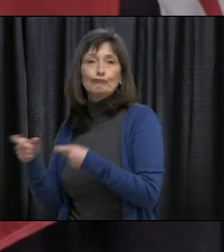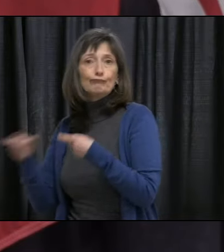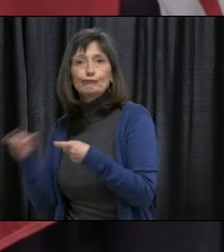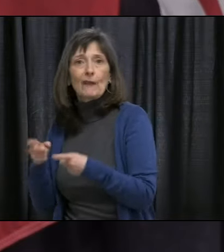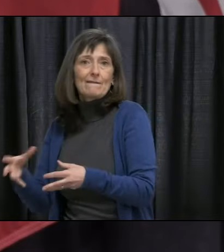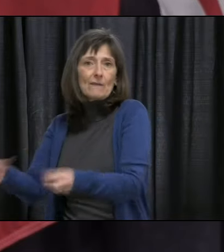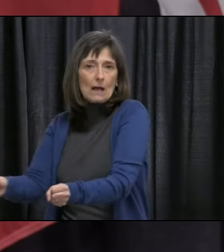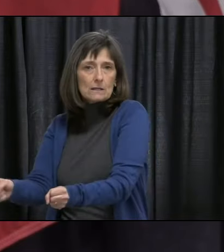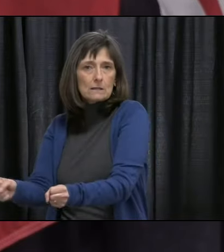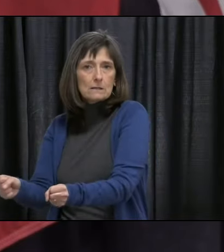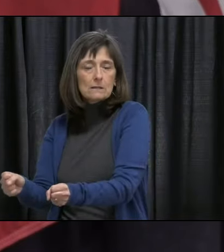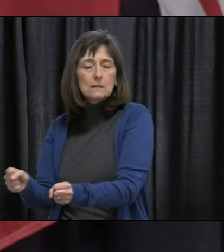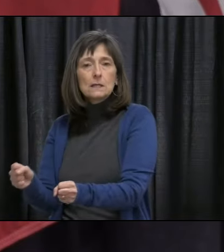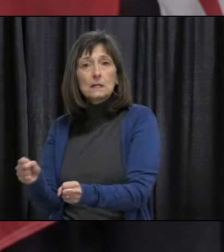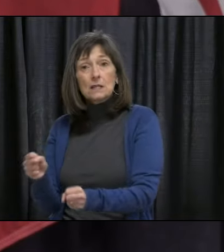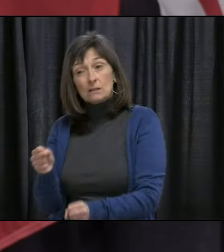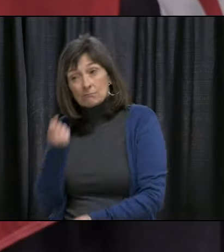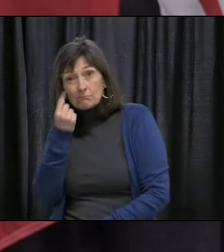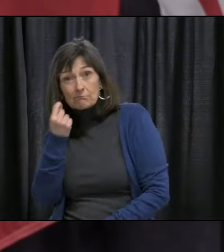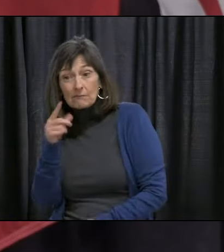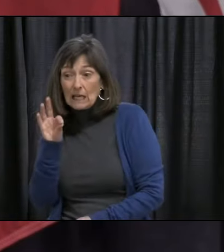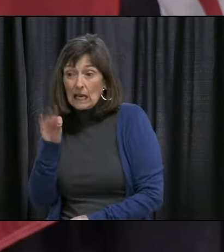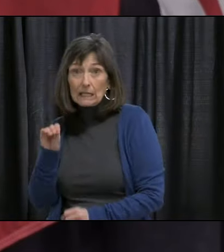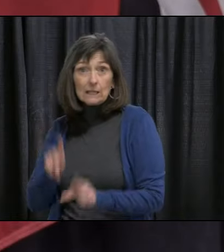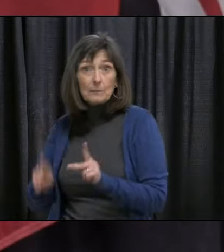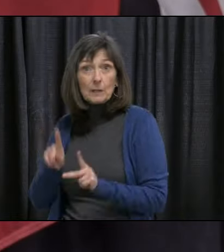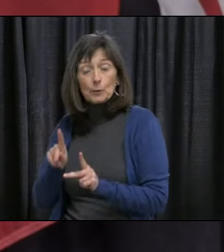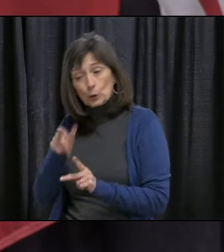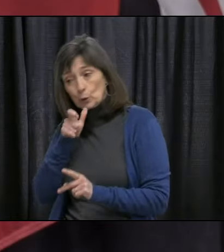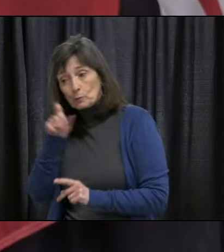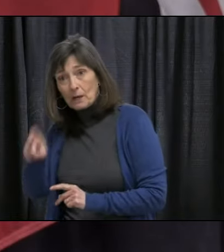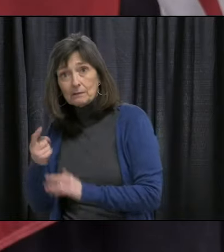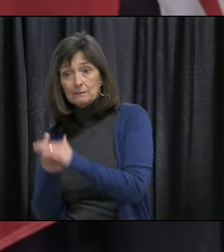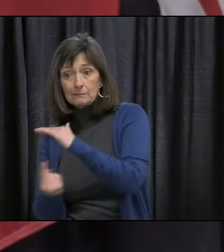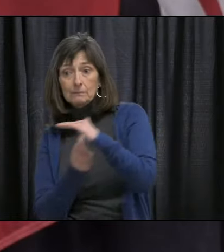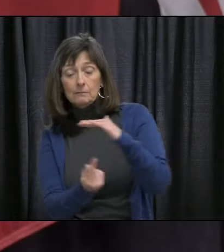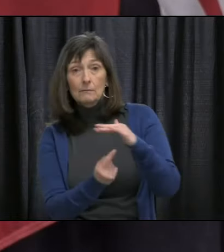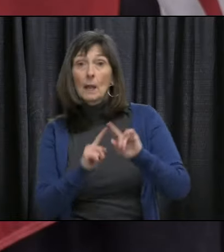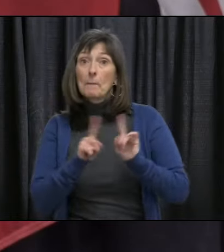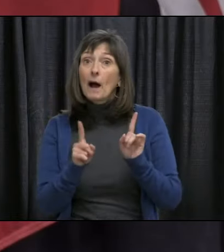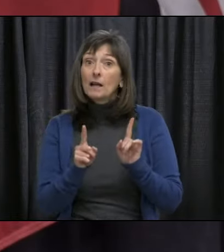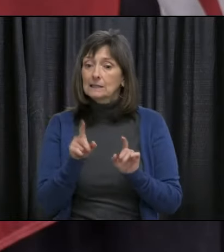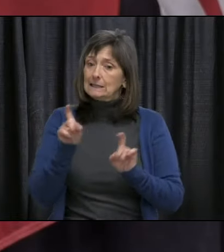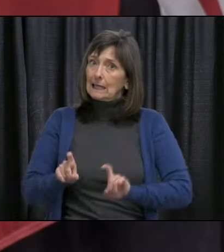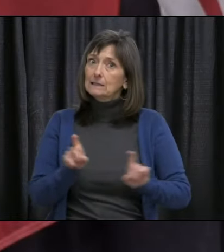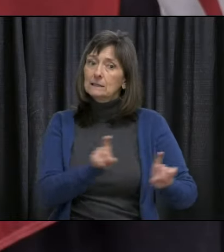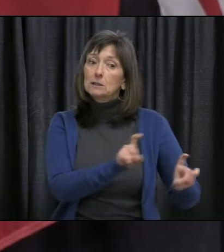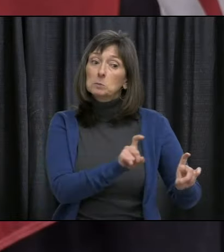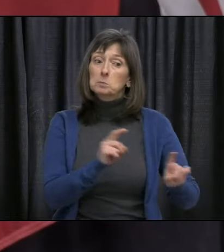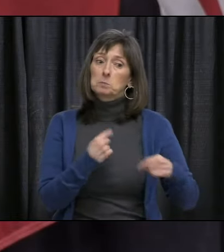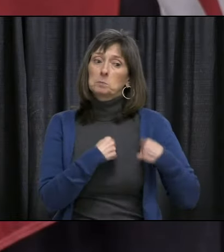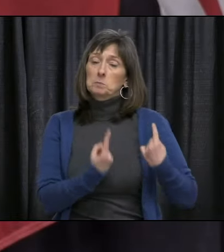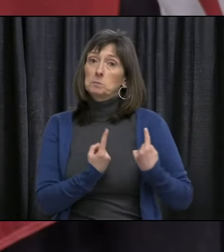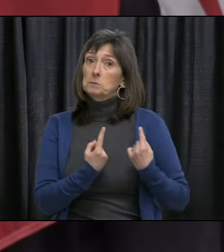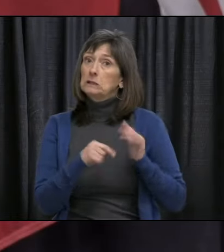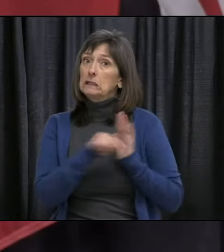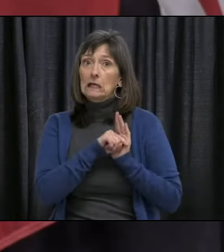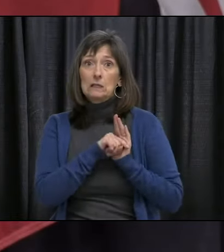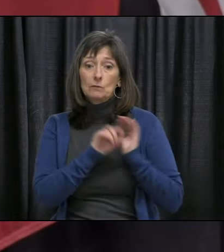about those over 90 people that have been impacted here, but the tests are coming back negative. And as a chief medical officer